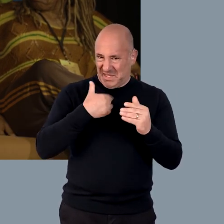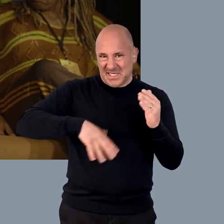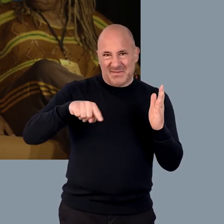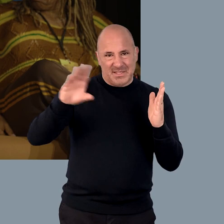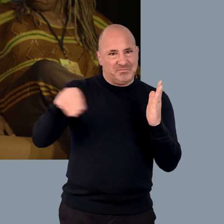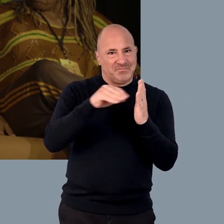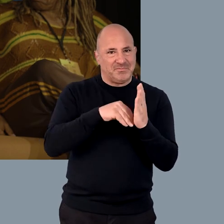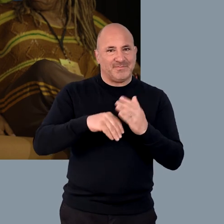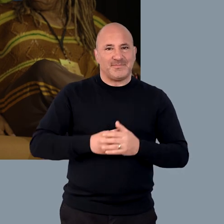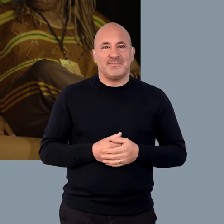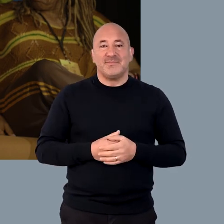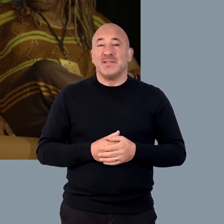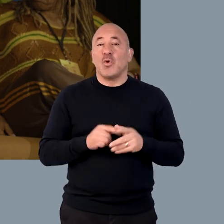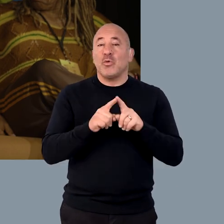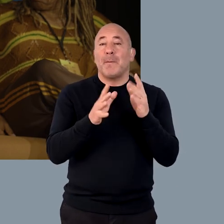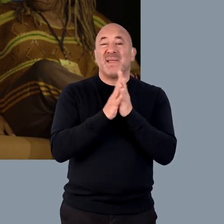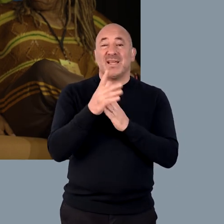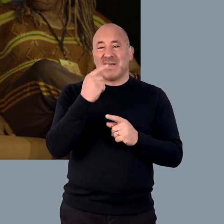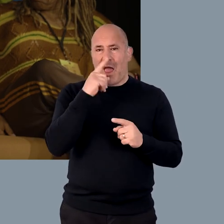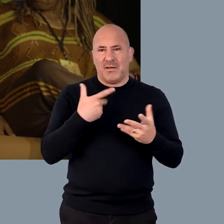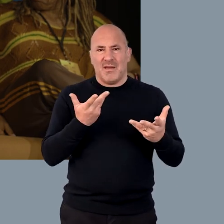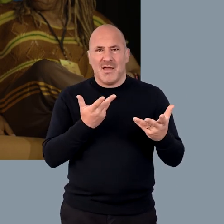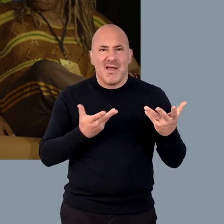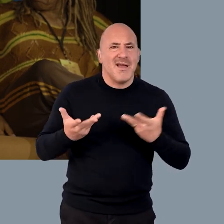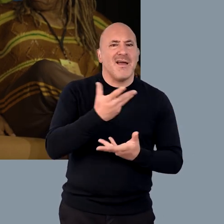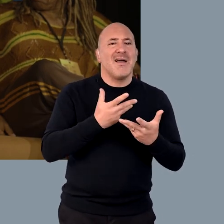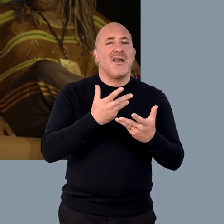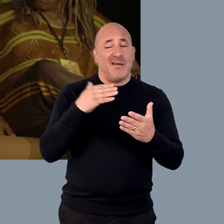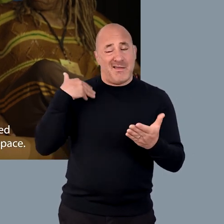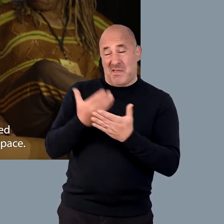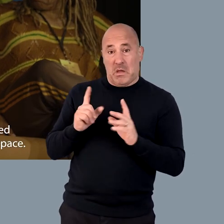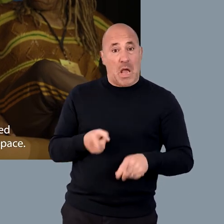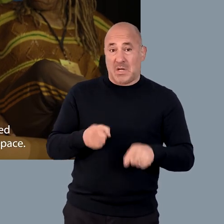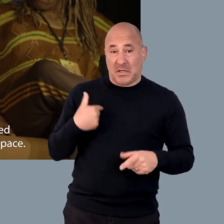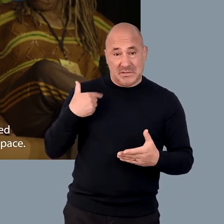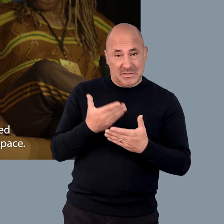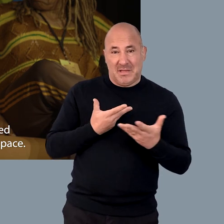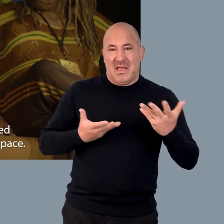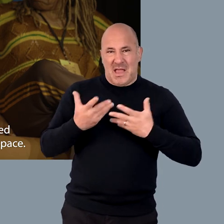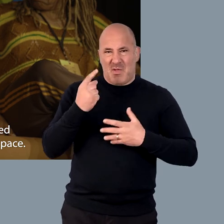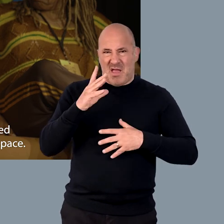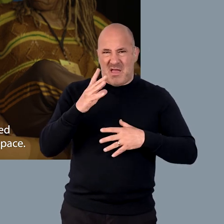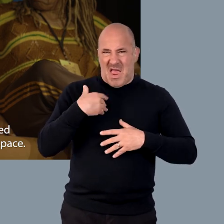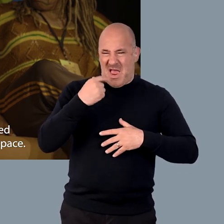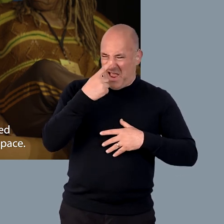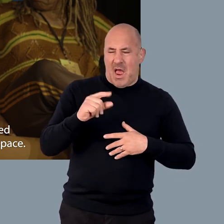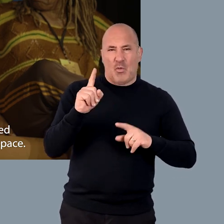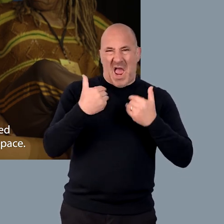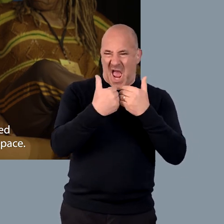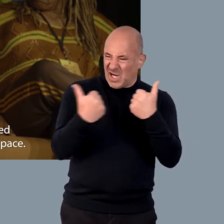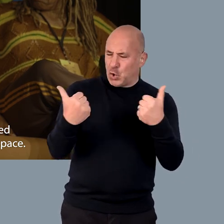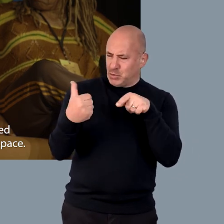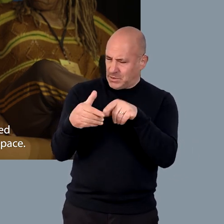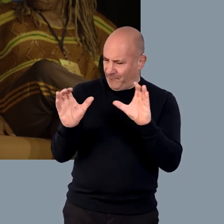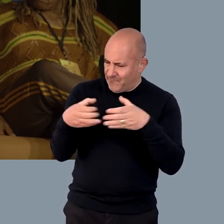and It allows for for example There's lots of conversations that I used to not be able to have until I started to realize I could have a